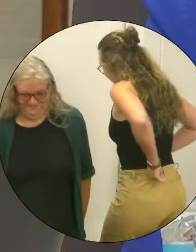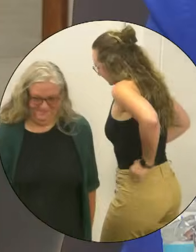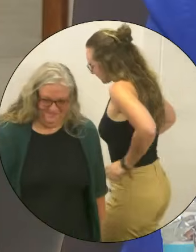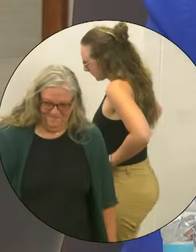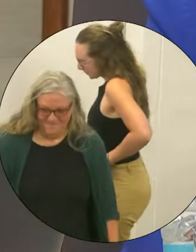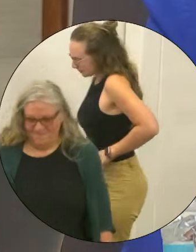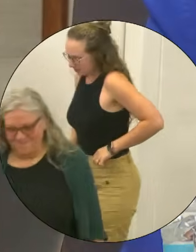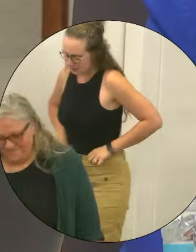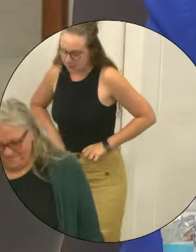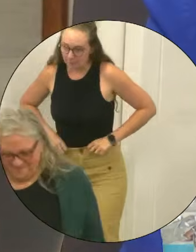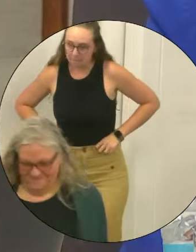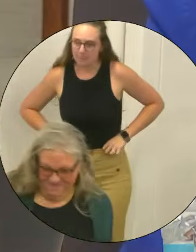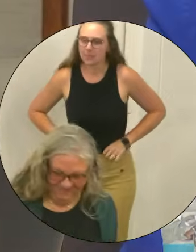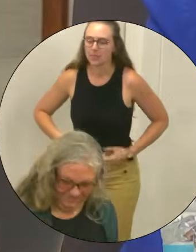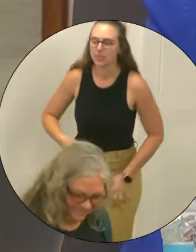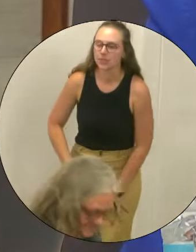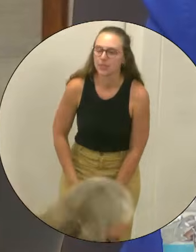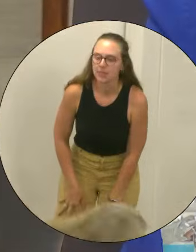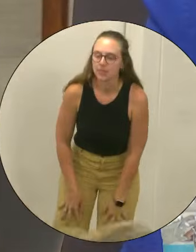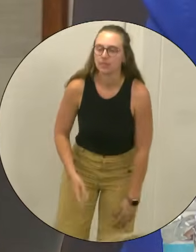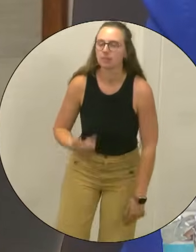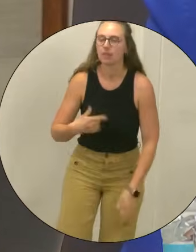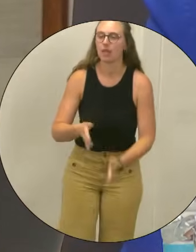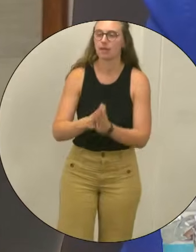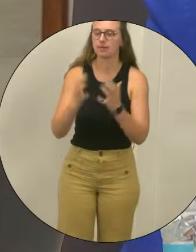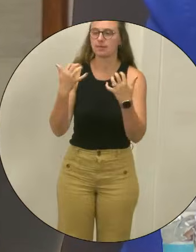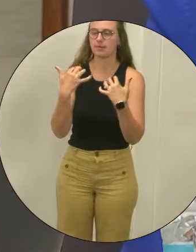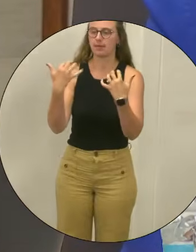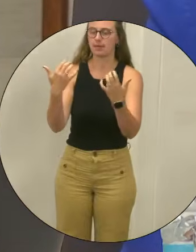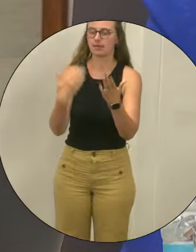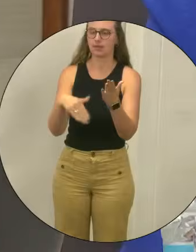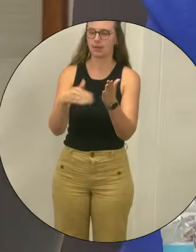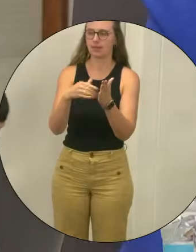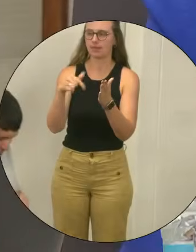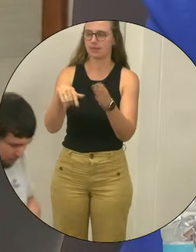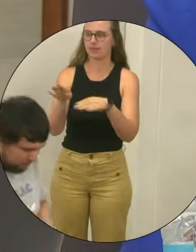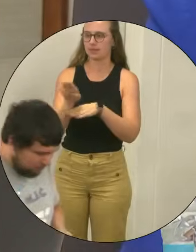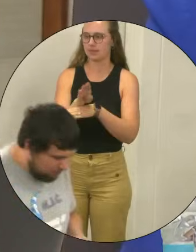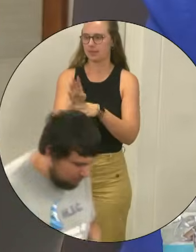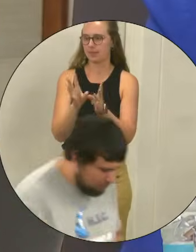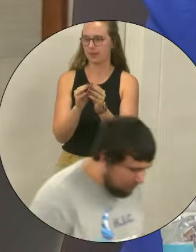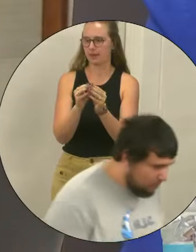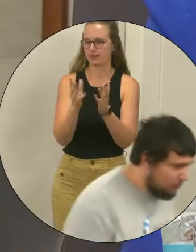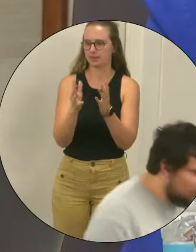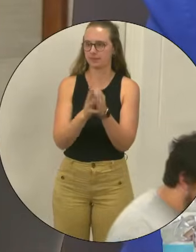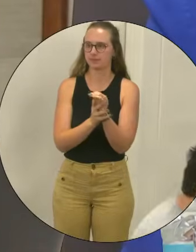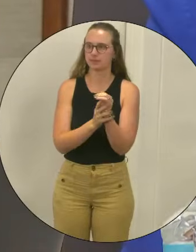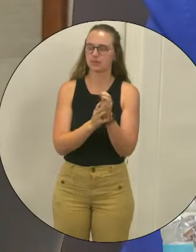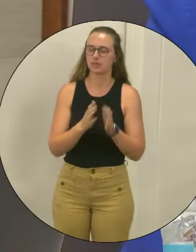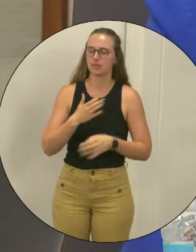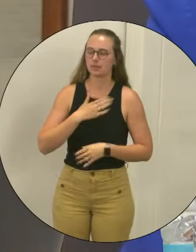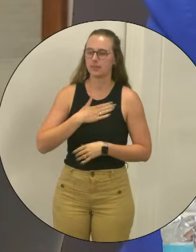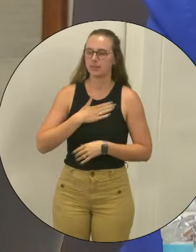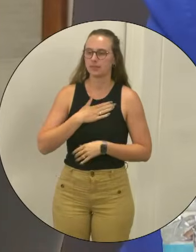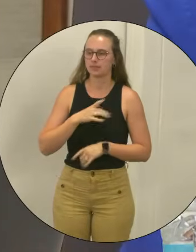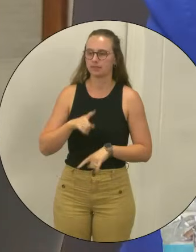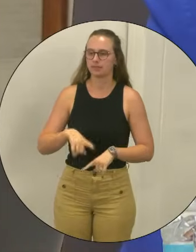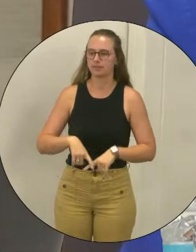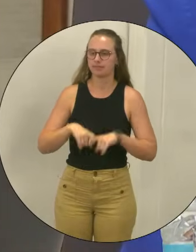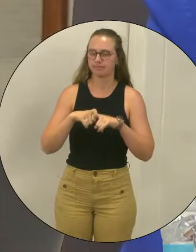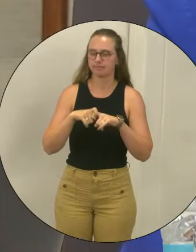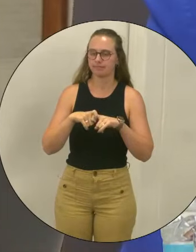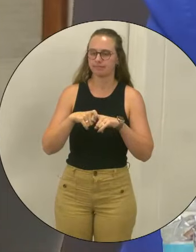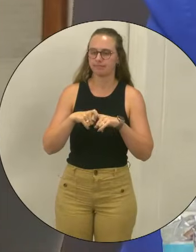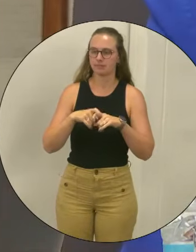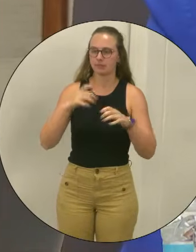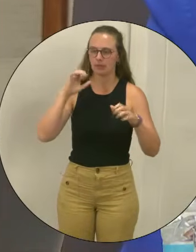I will ask the audience again to remember that this is a business meeting, so please refrain from being